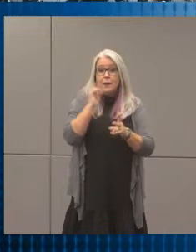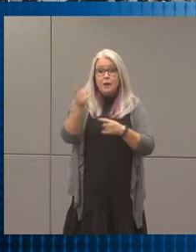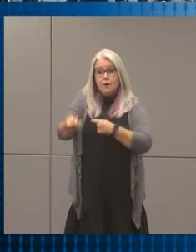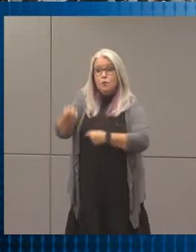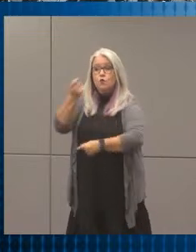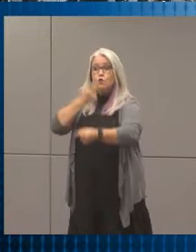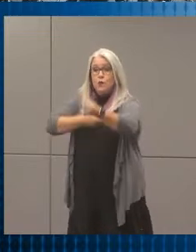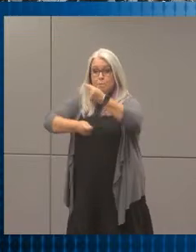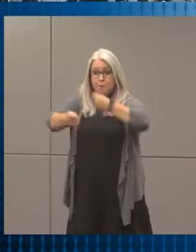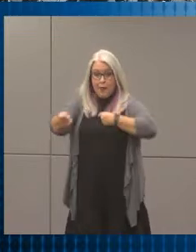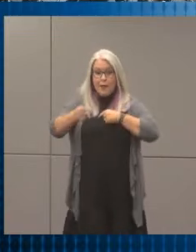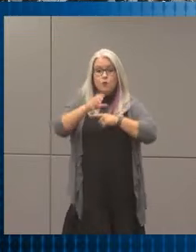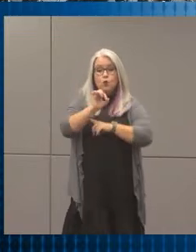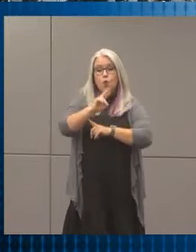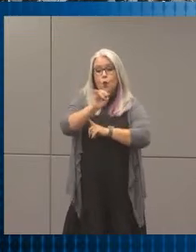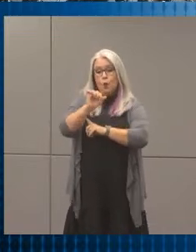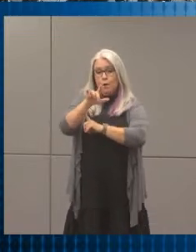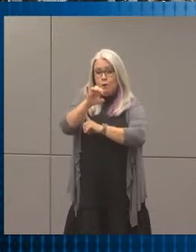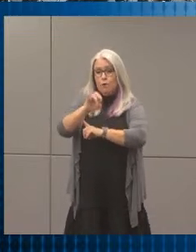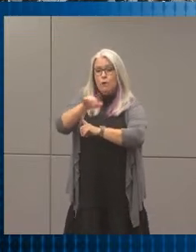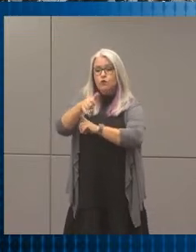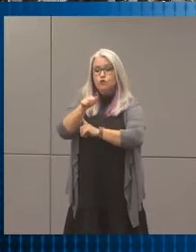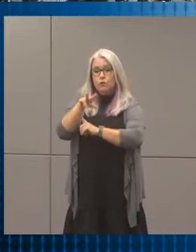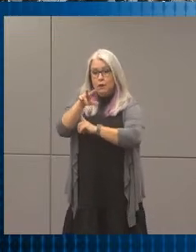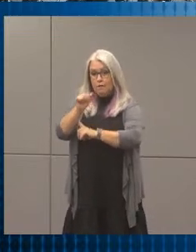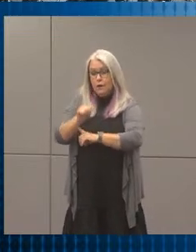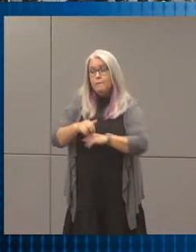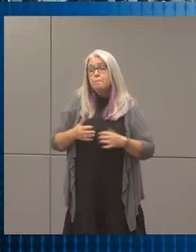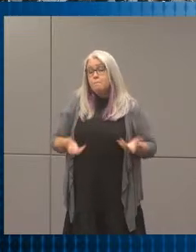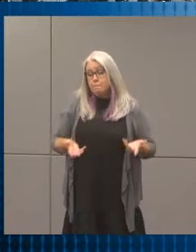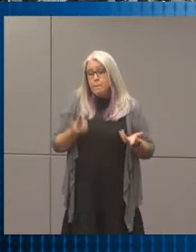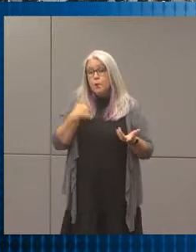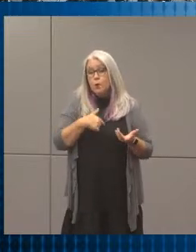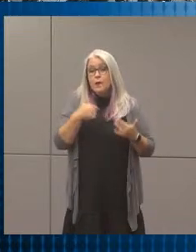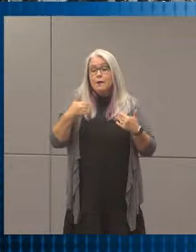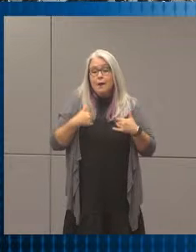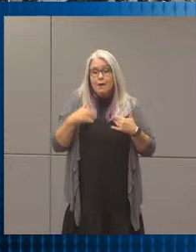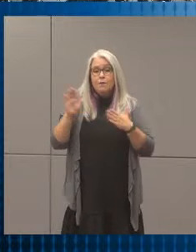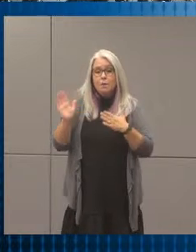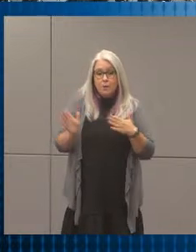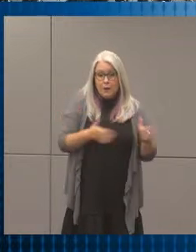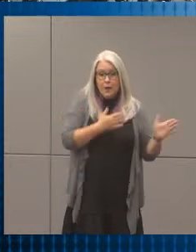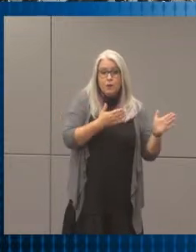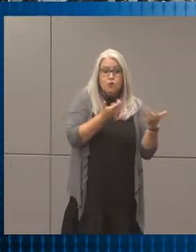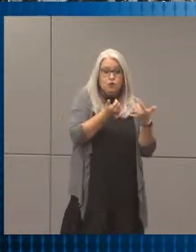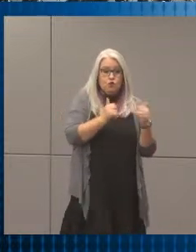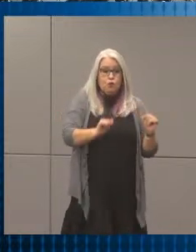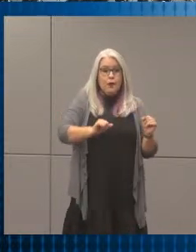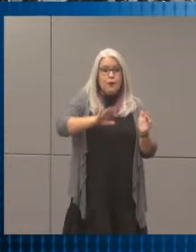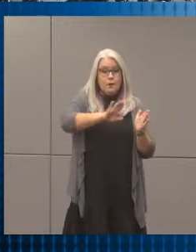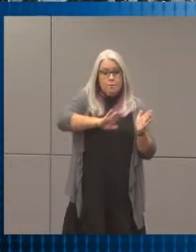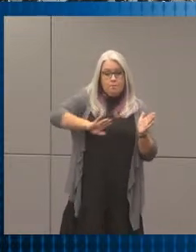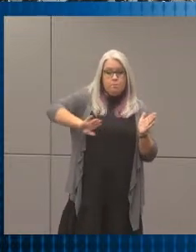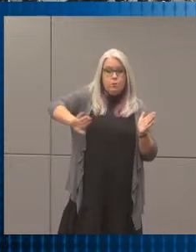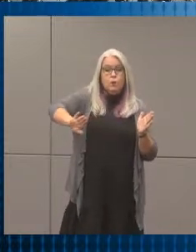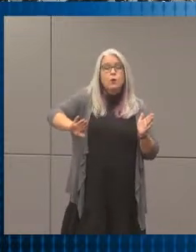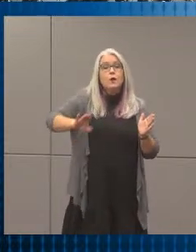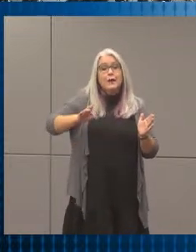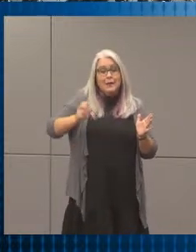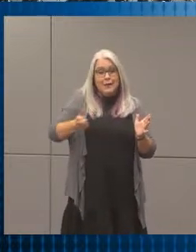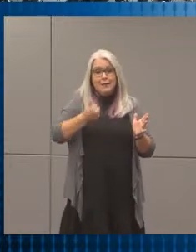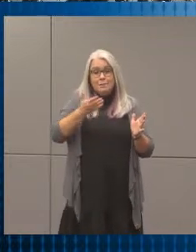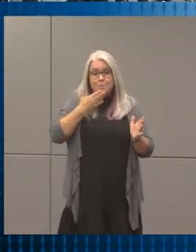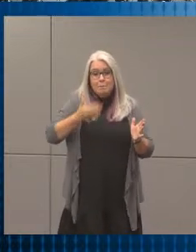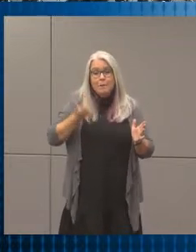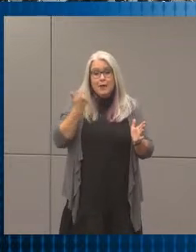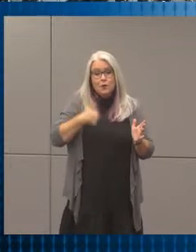Oracle's Java. So we definitely have a plan to try to move off of this as best we can. We did try a